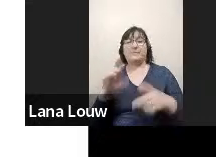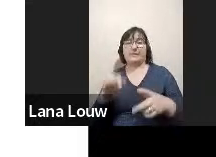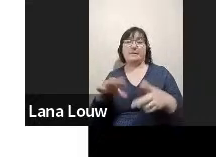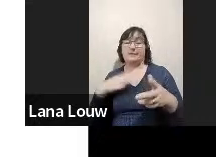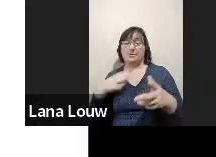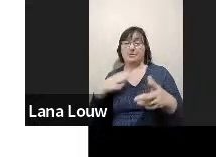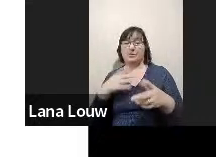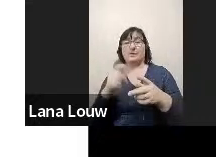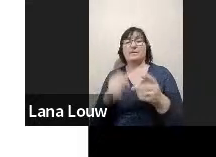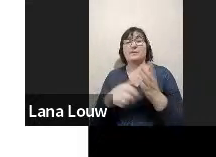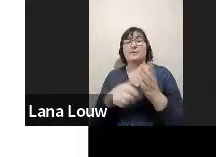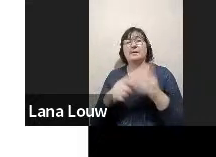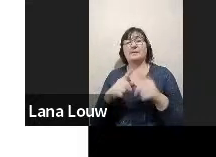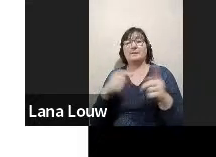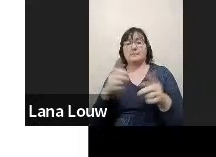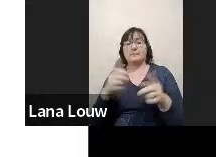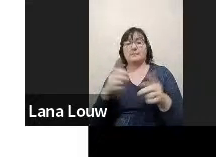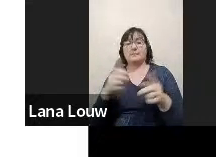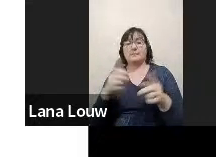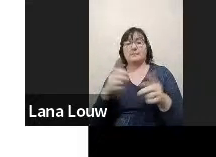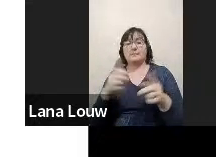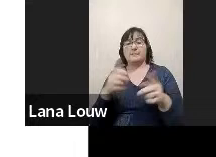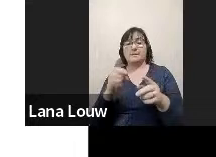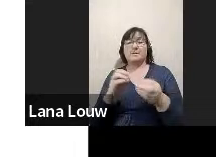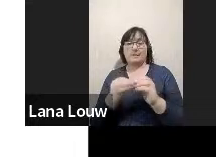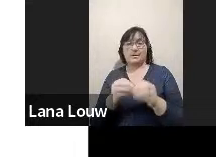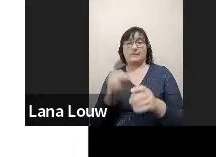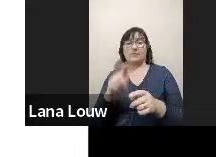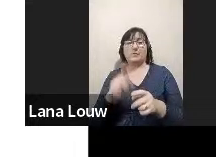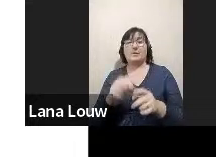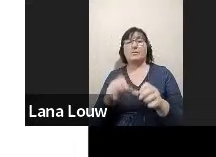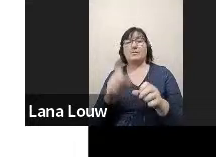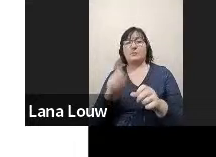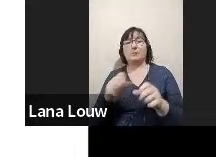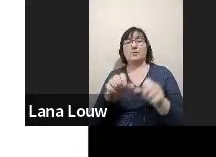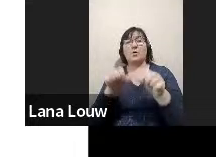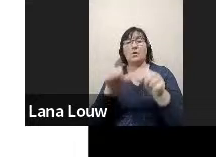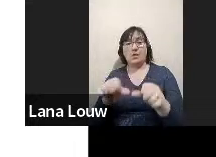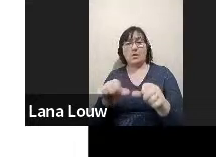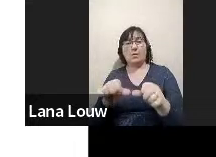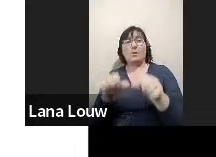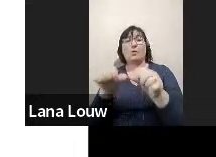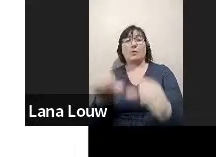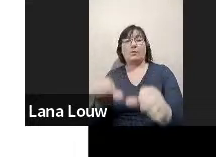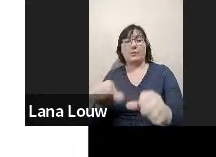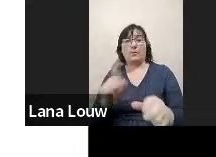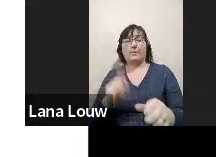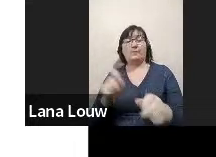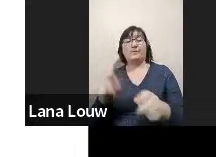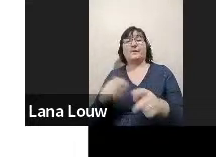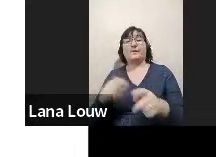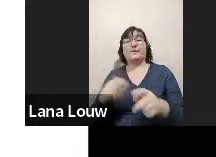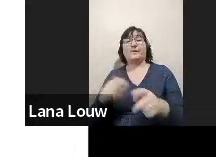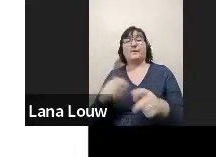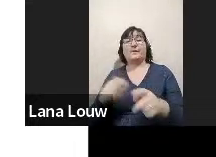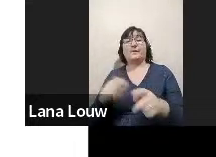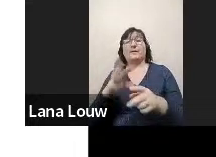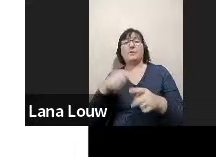click continue, it'll take you to the next step. So you will generally see on your system an